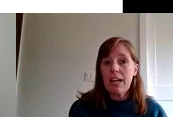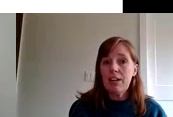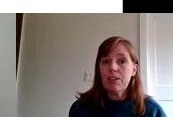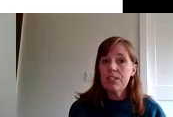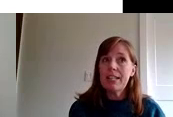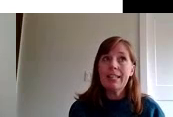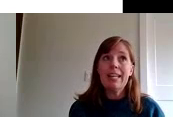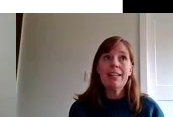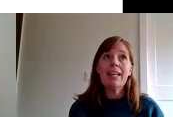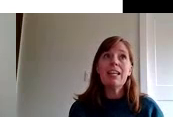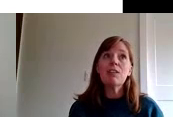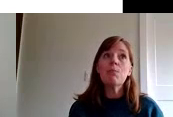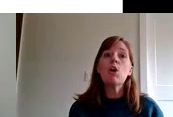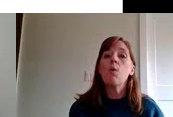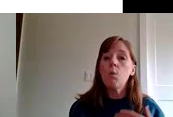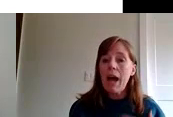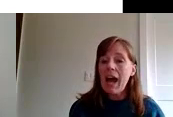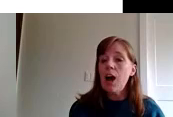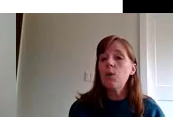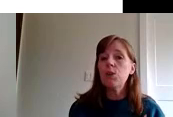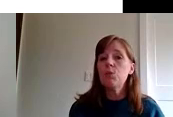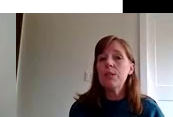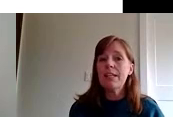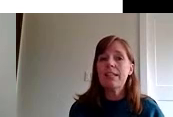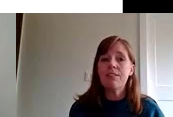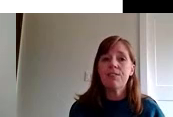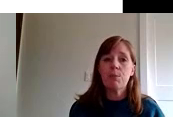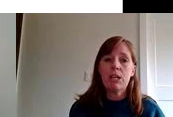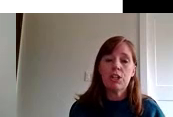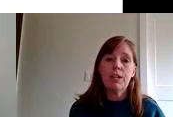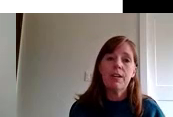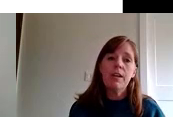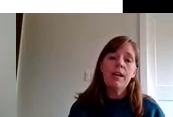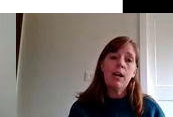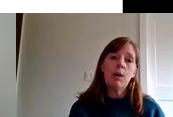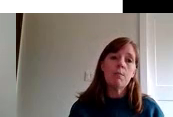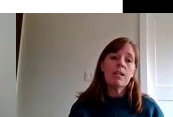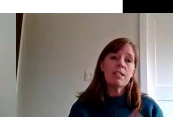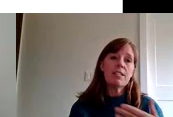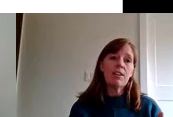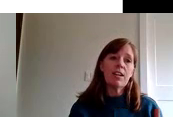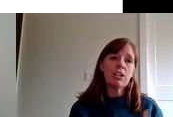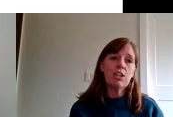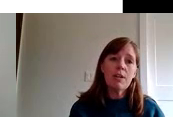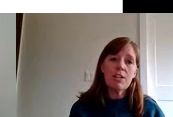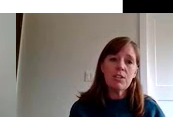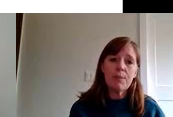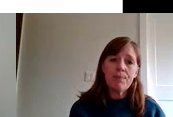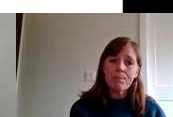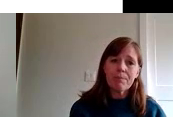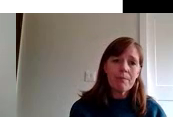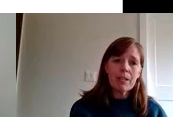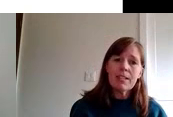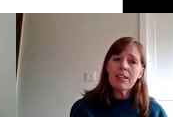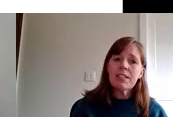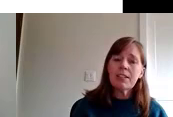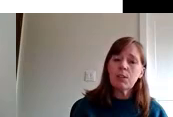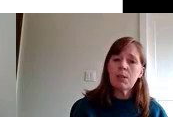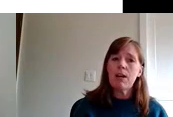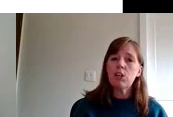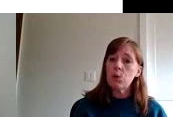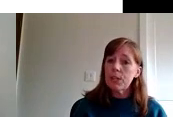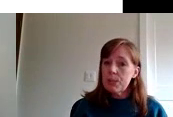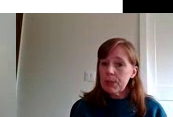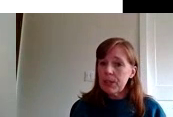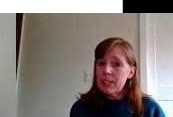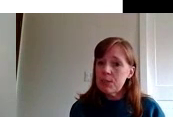connecting with your educators, and letting them know how you need the information. Sarah, can you actually tell us a